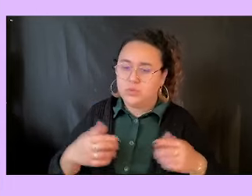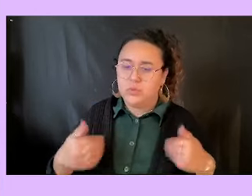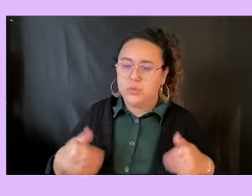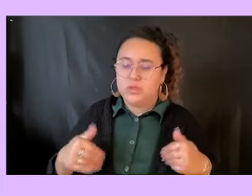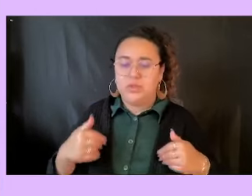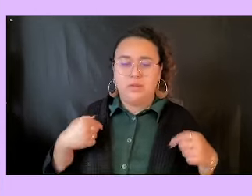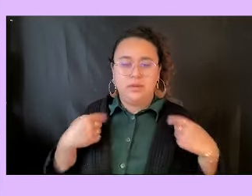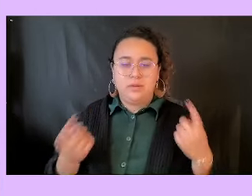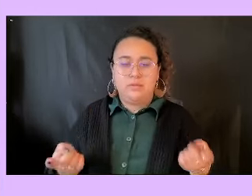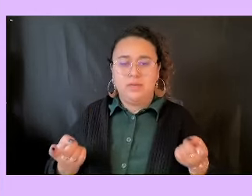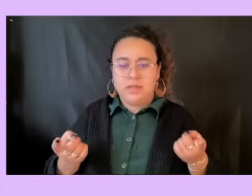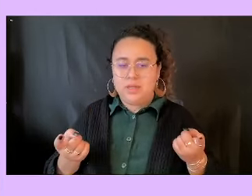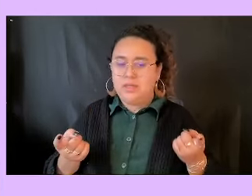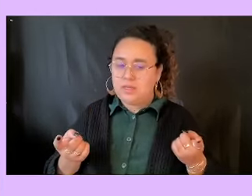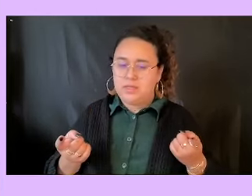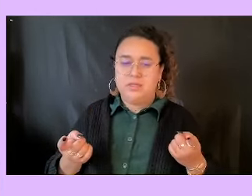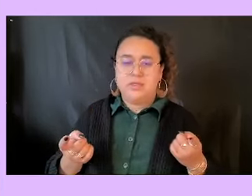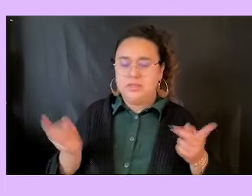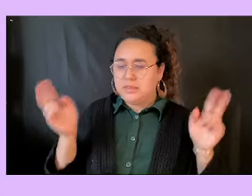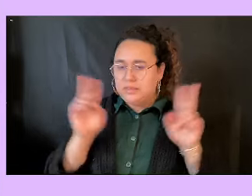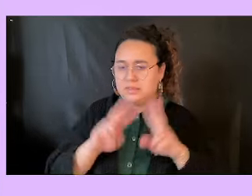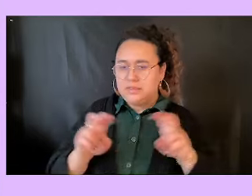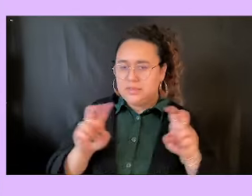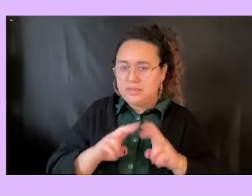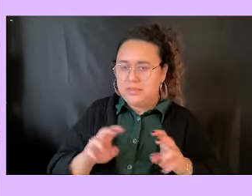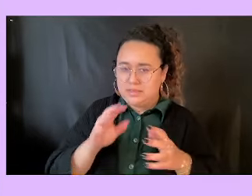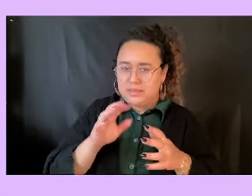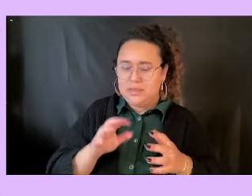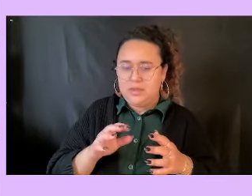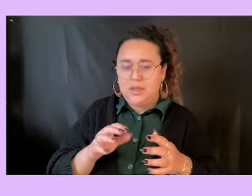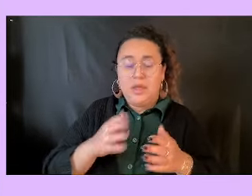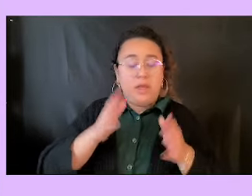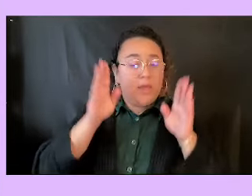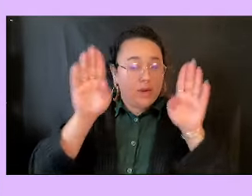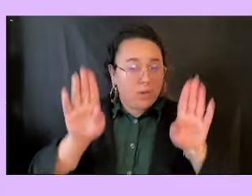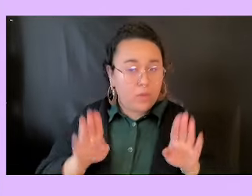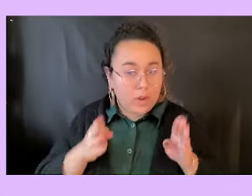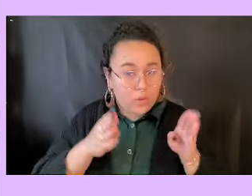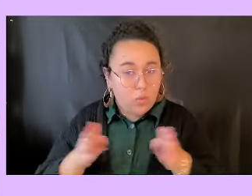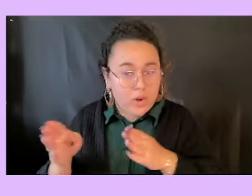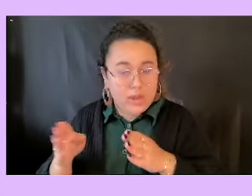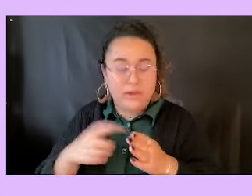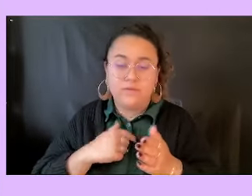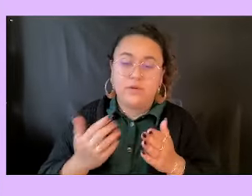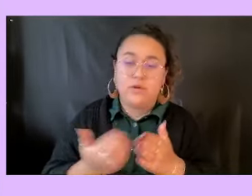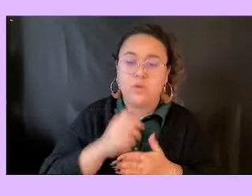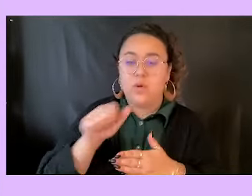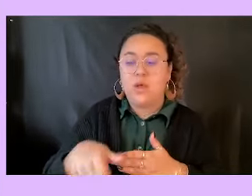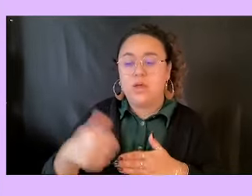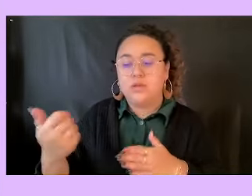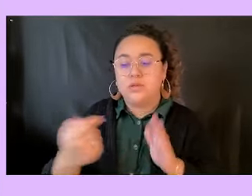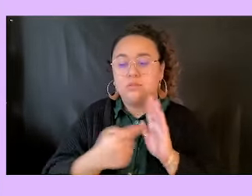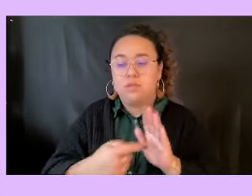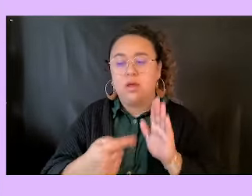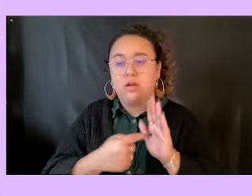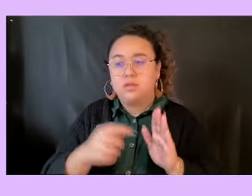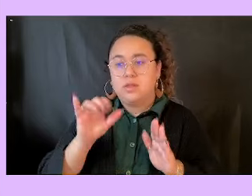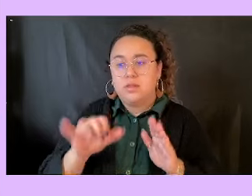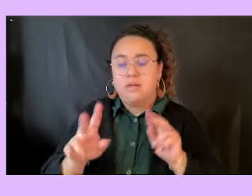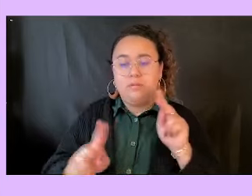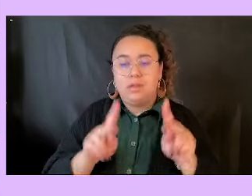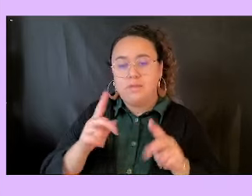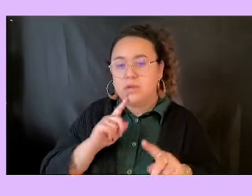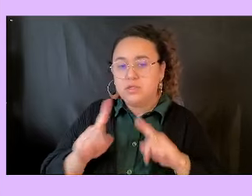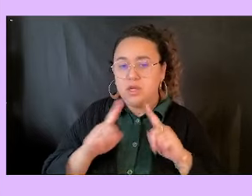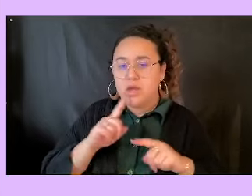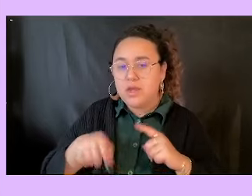been getting picked apart right now in a really great way, and that there's new alternative models that people are talking about and